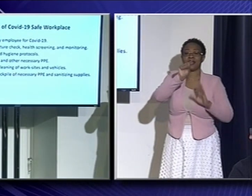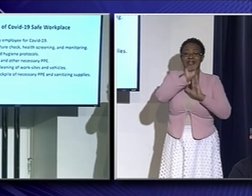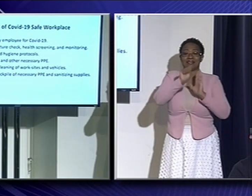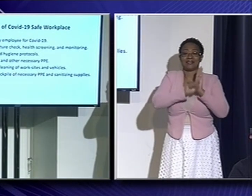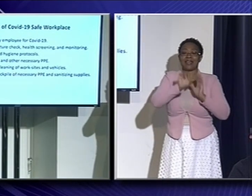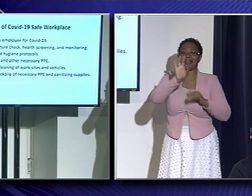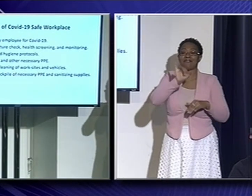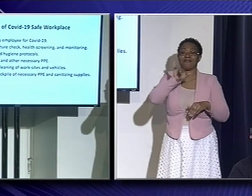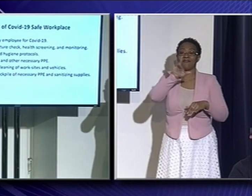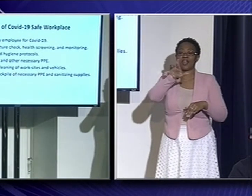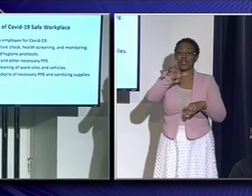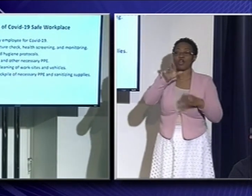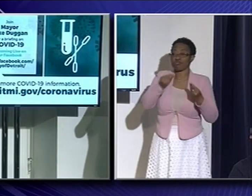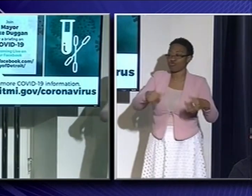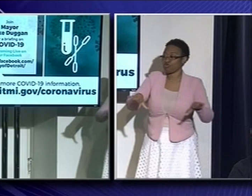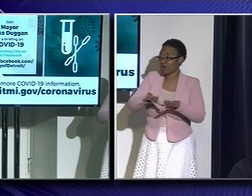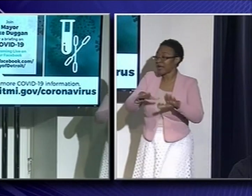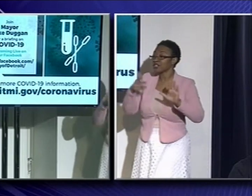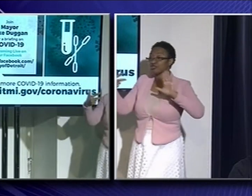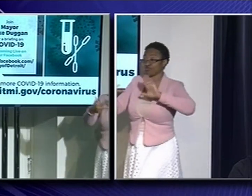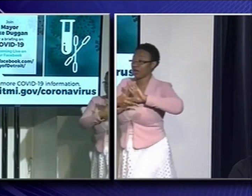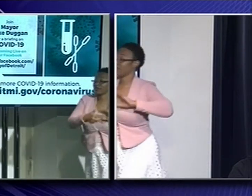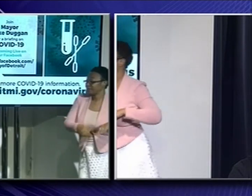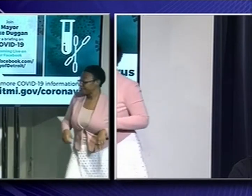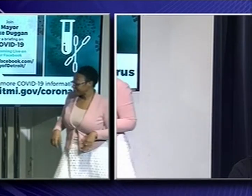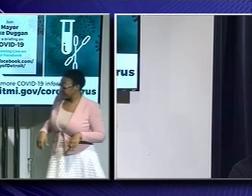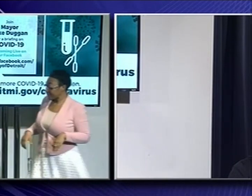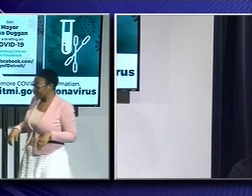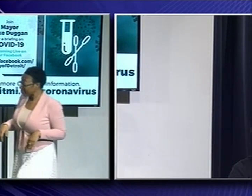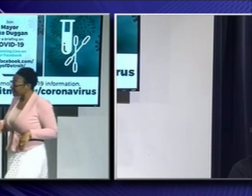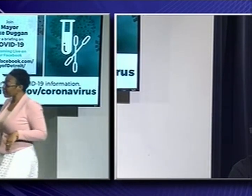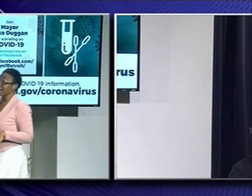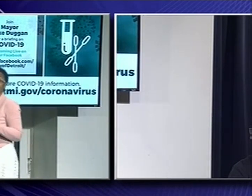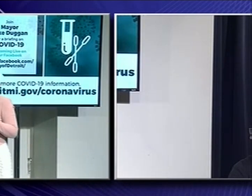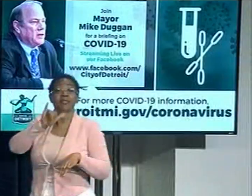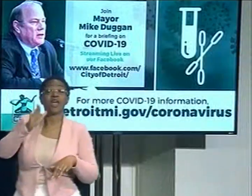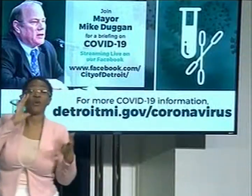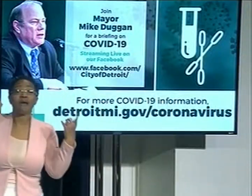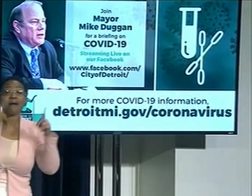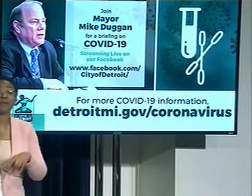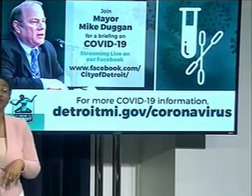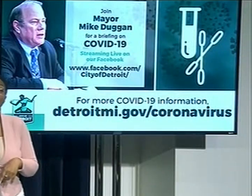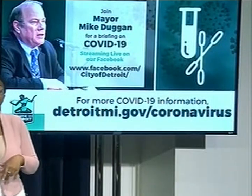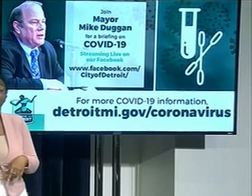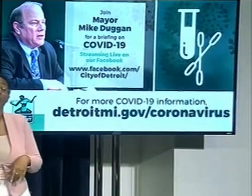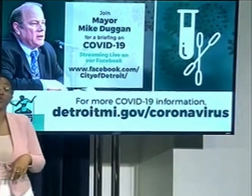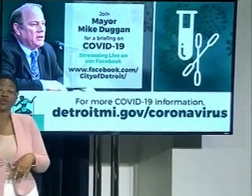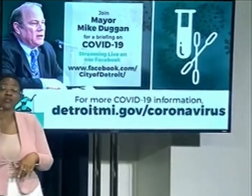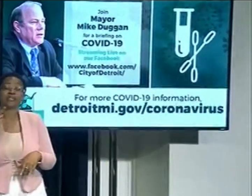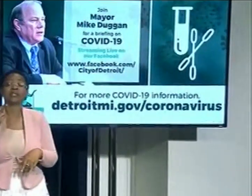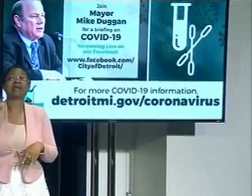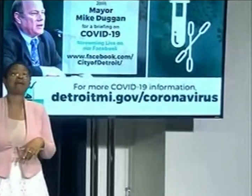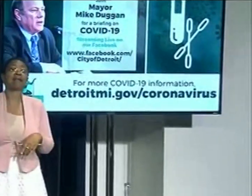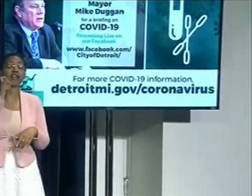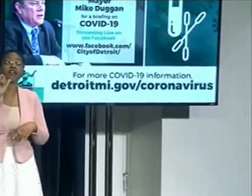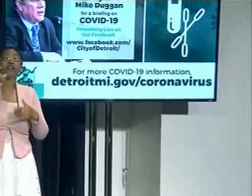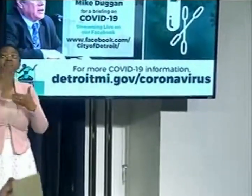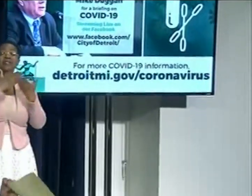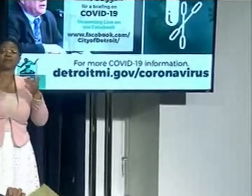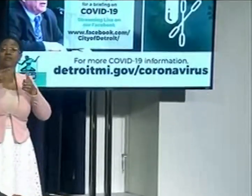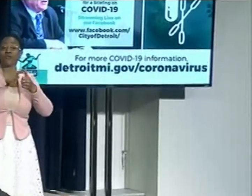drive-thru. And so that's what's coming tomorrow. You'll get a chance to hear from some of the first